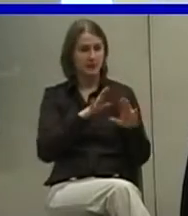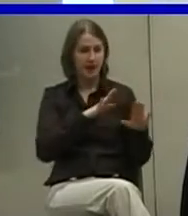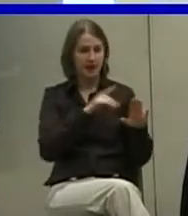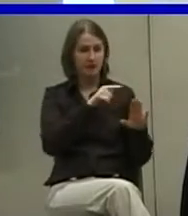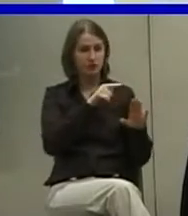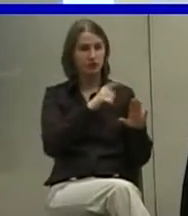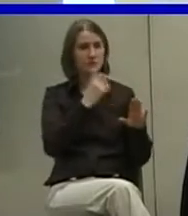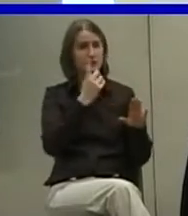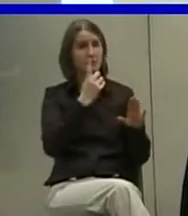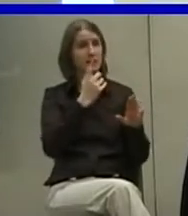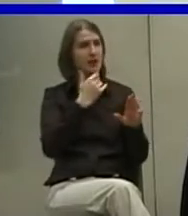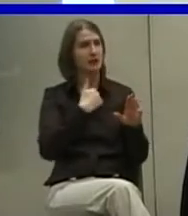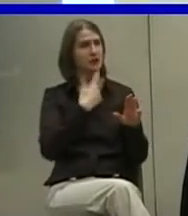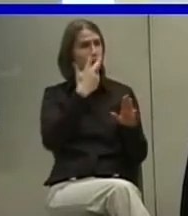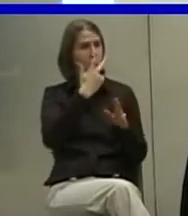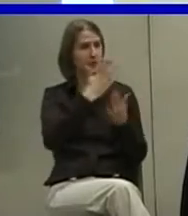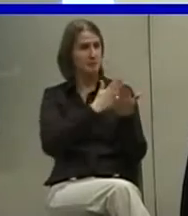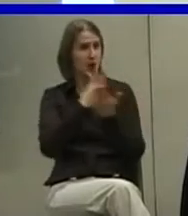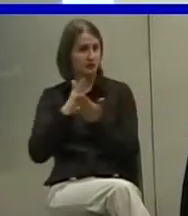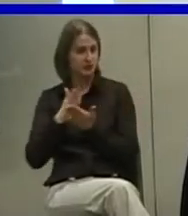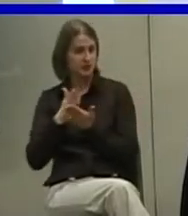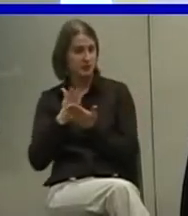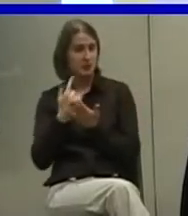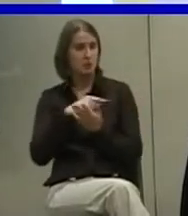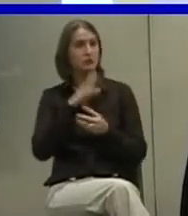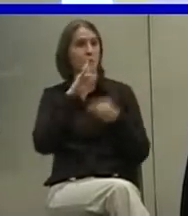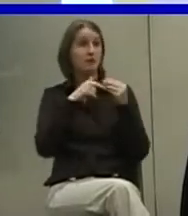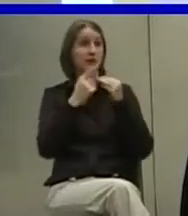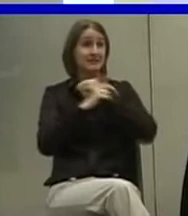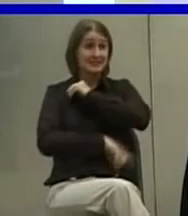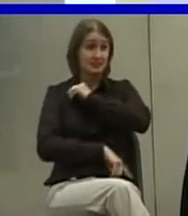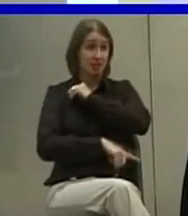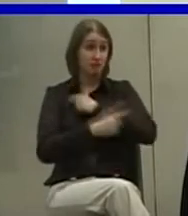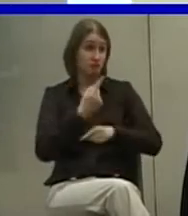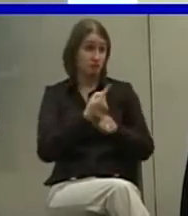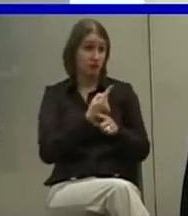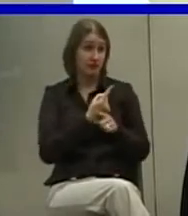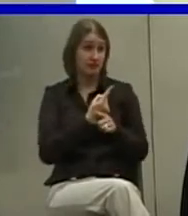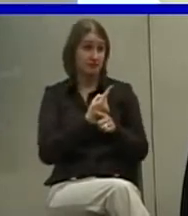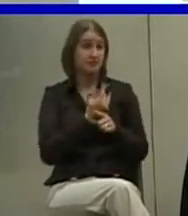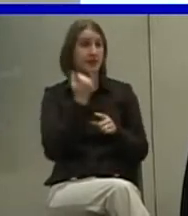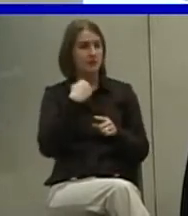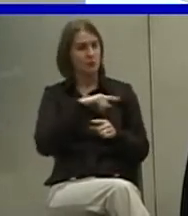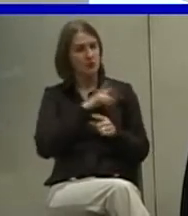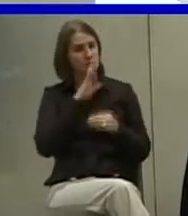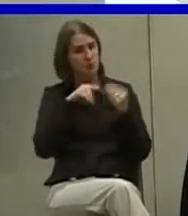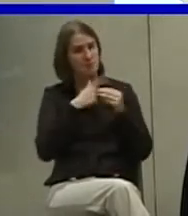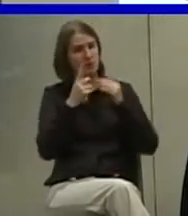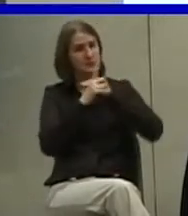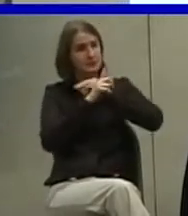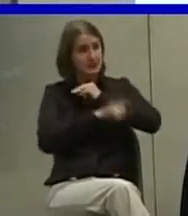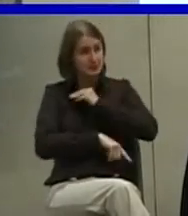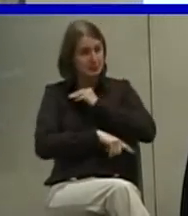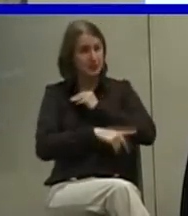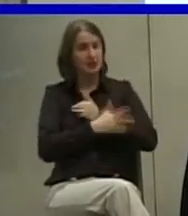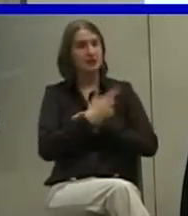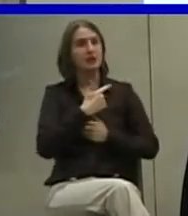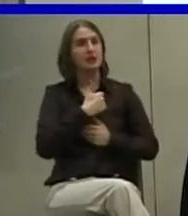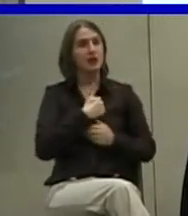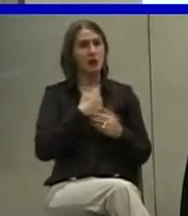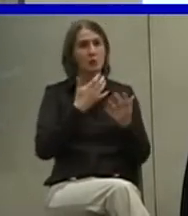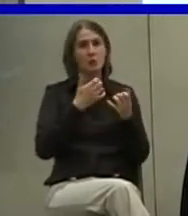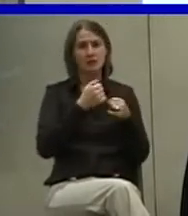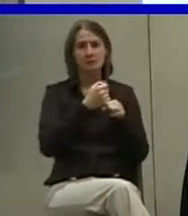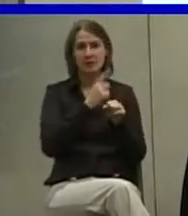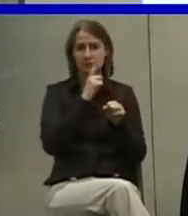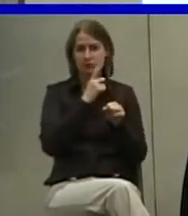is three-tiered, we're talking about discipline. And if we're going to talk about discipline, I always want to make sure that